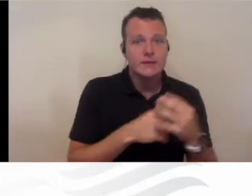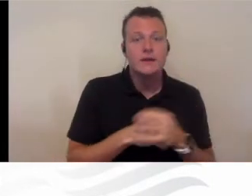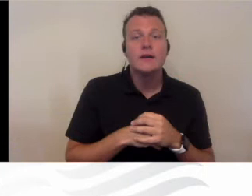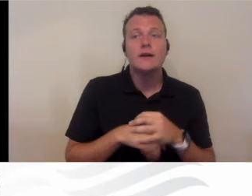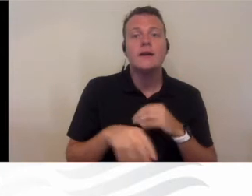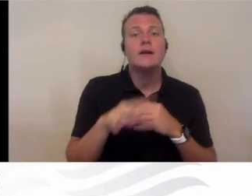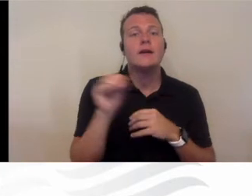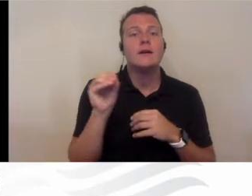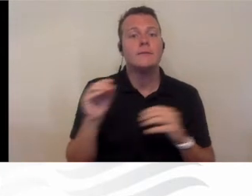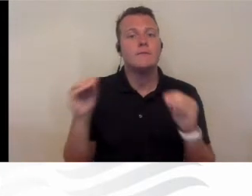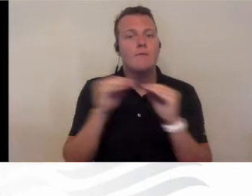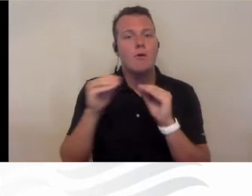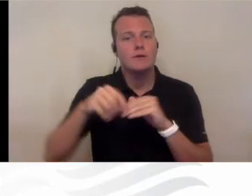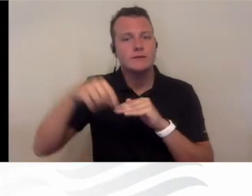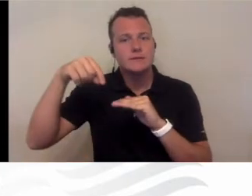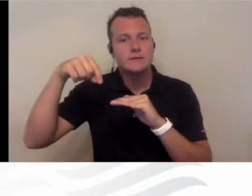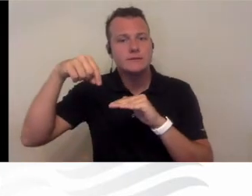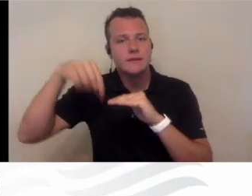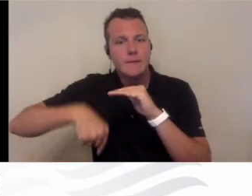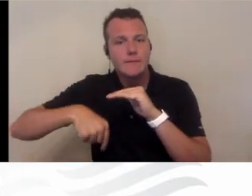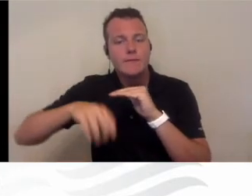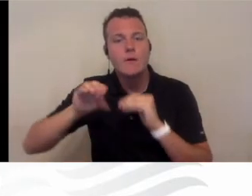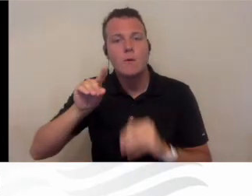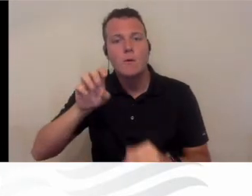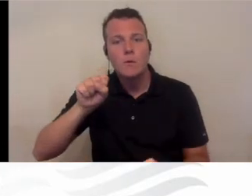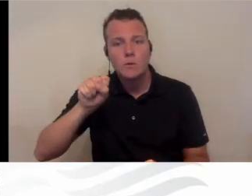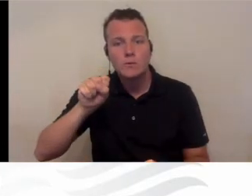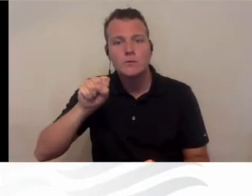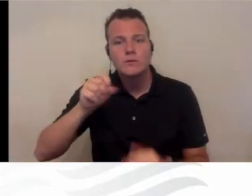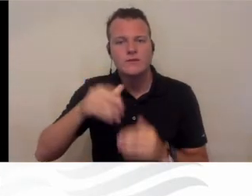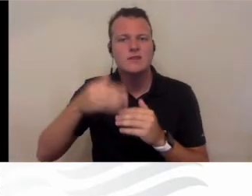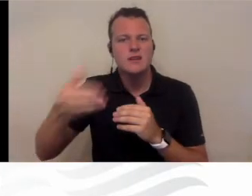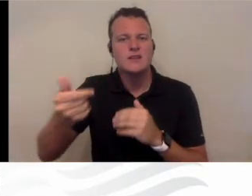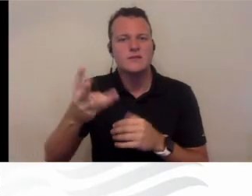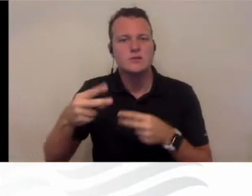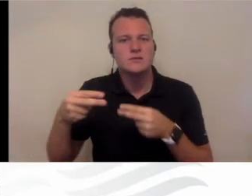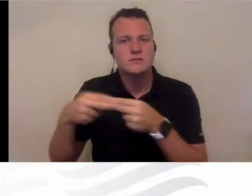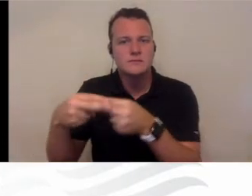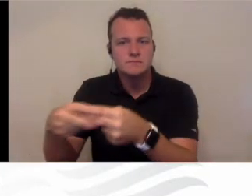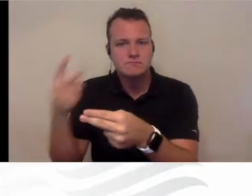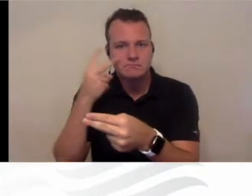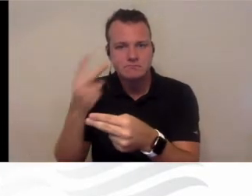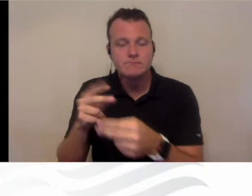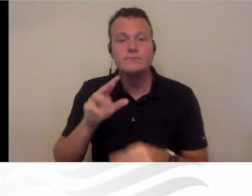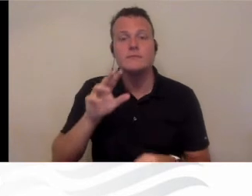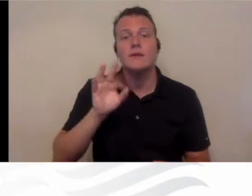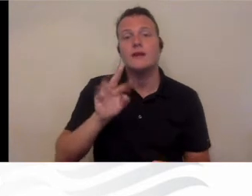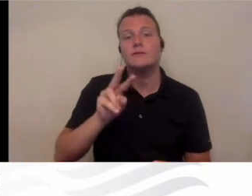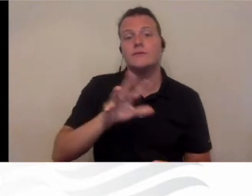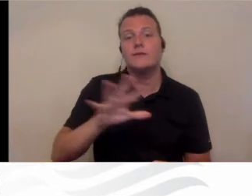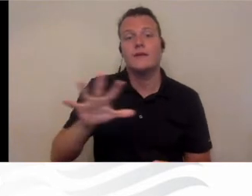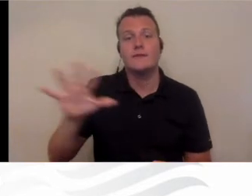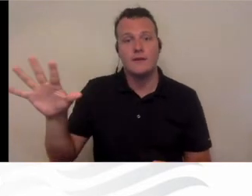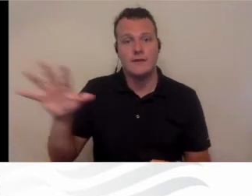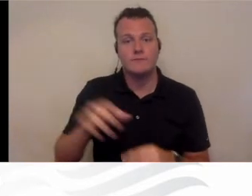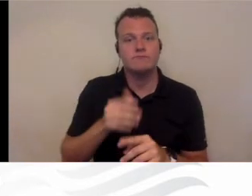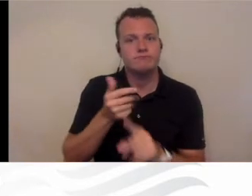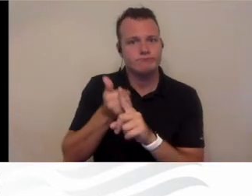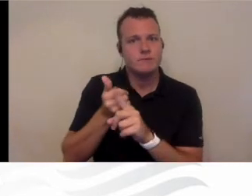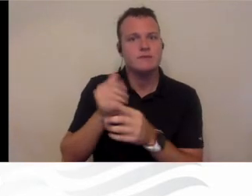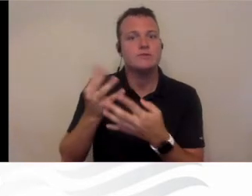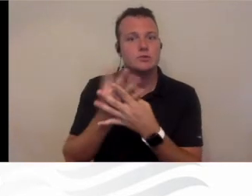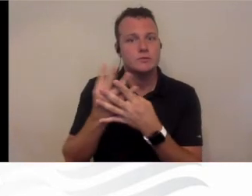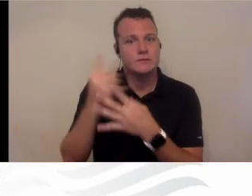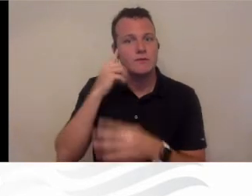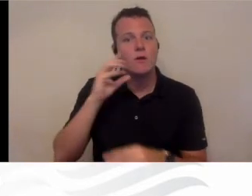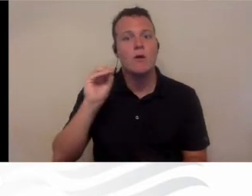in-depth codes that are in the next couple of slides. 92555 is a screening for OAEs. You,